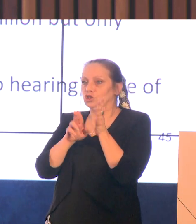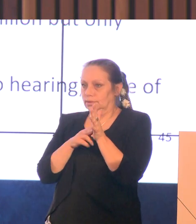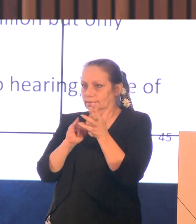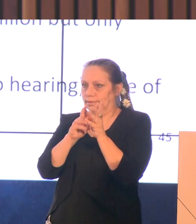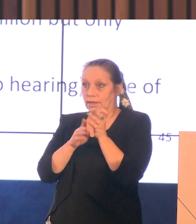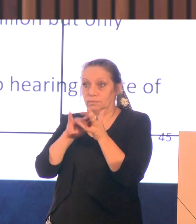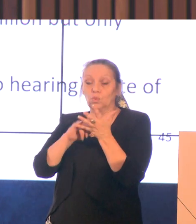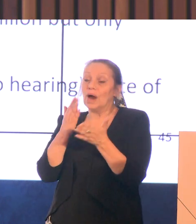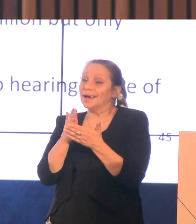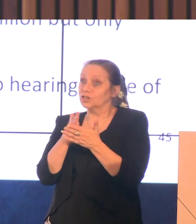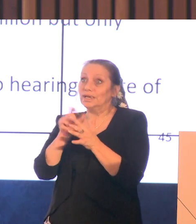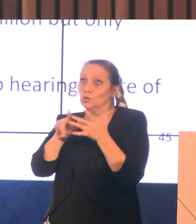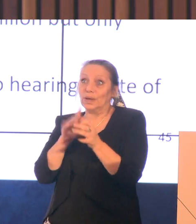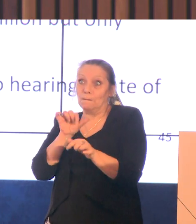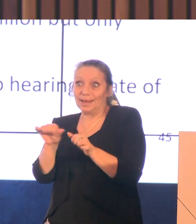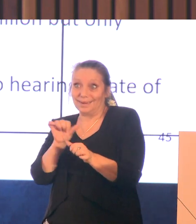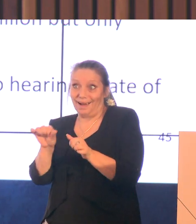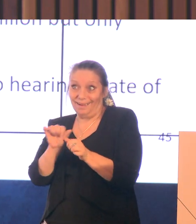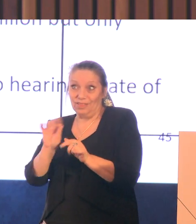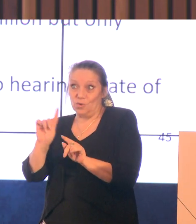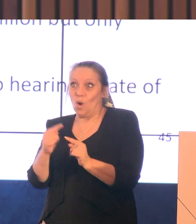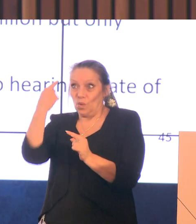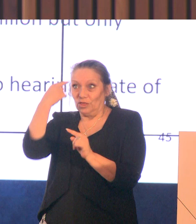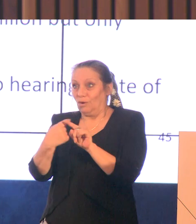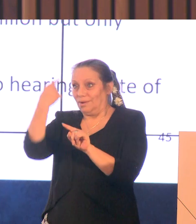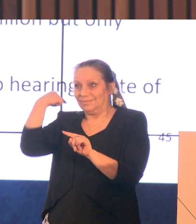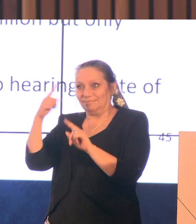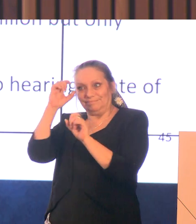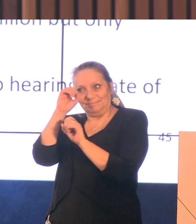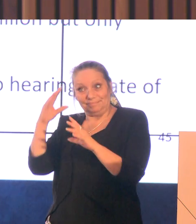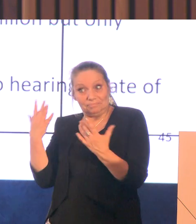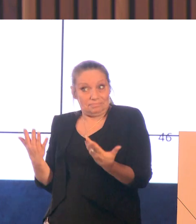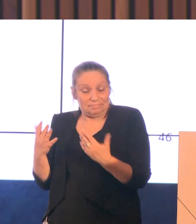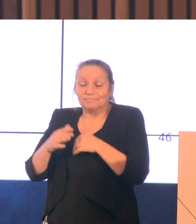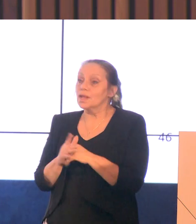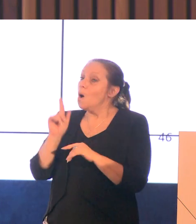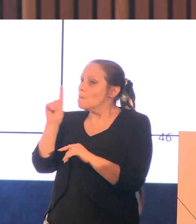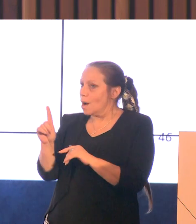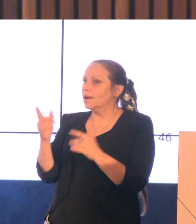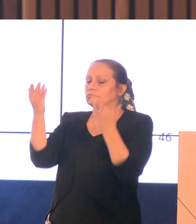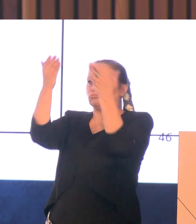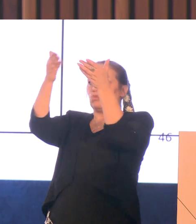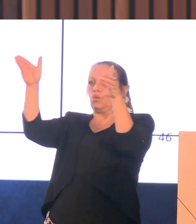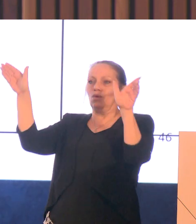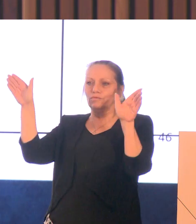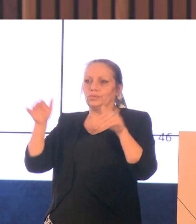doing better than might have been expected. But overall,